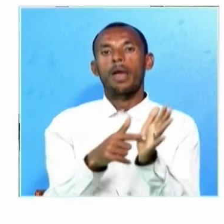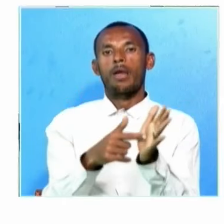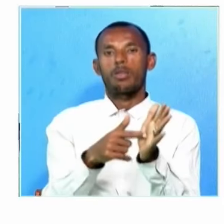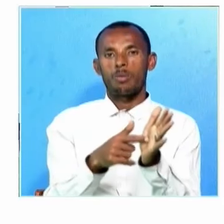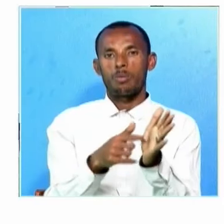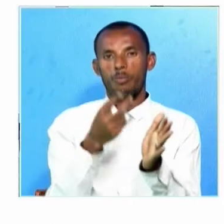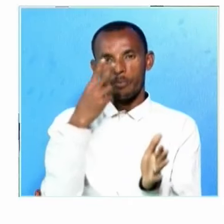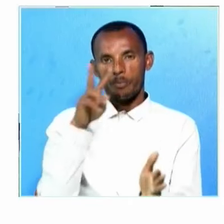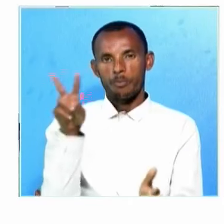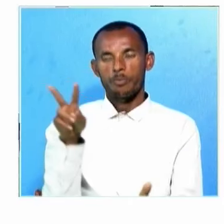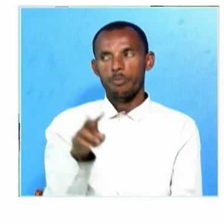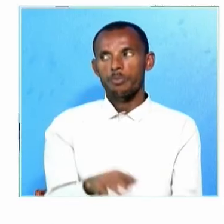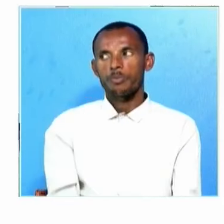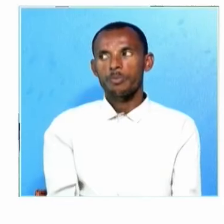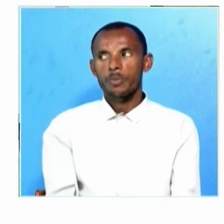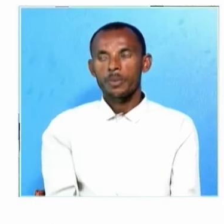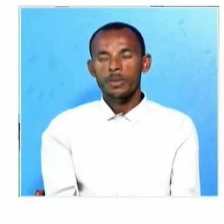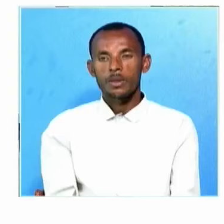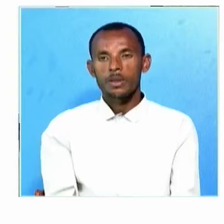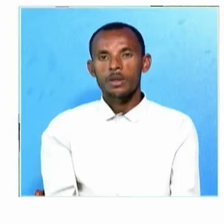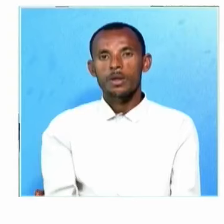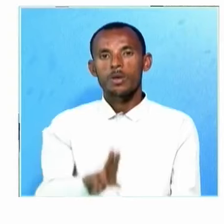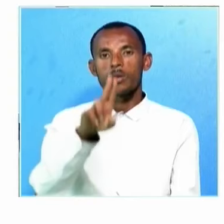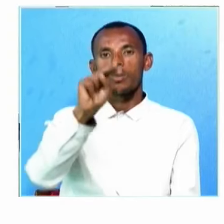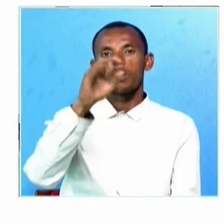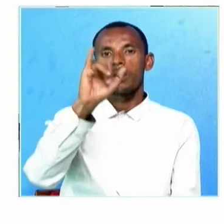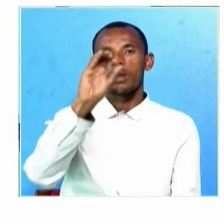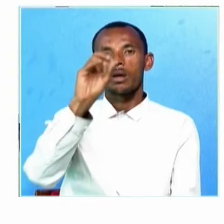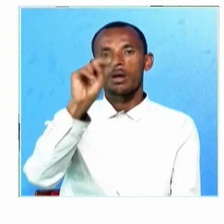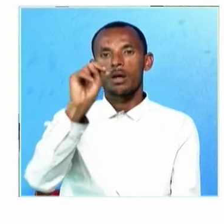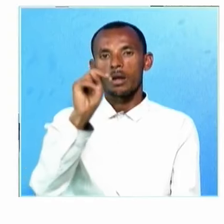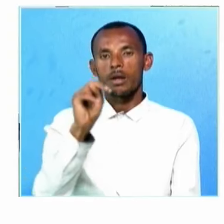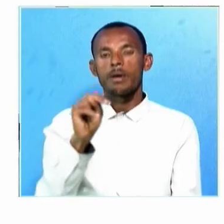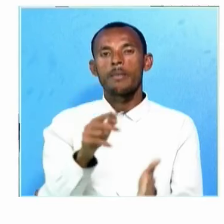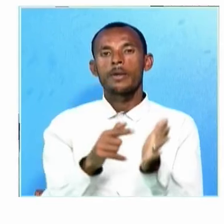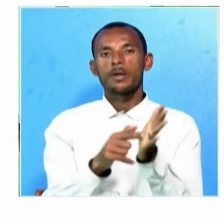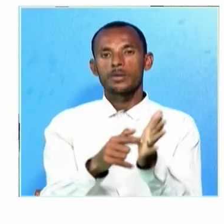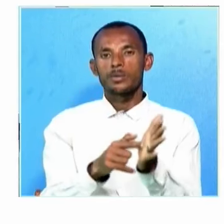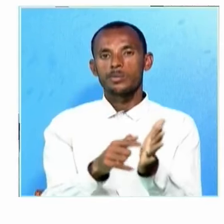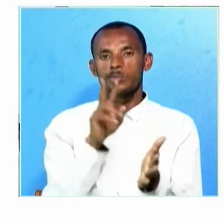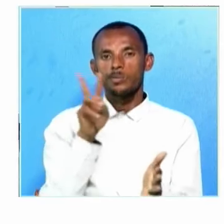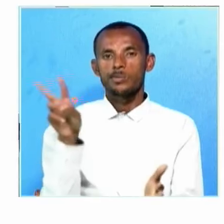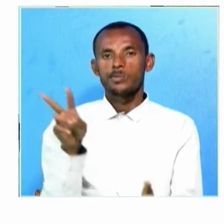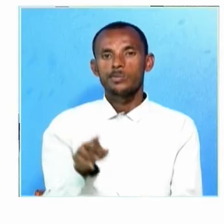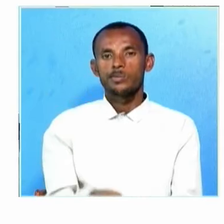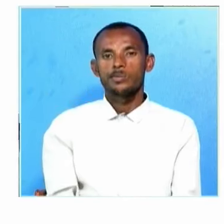of two sets. Union of two sets